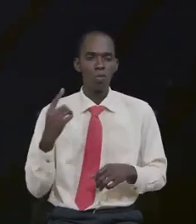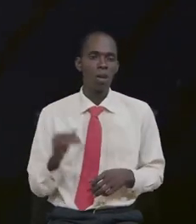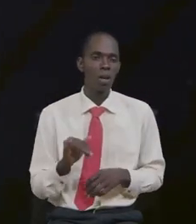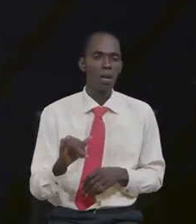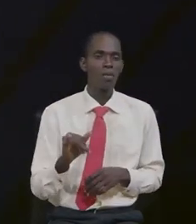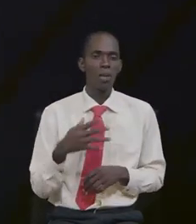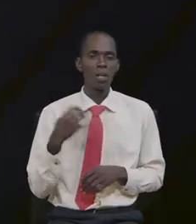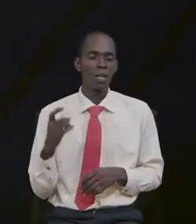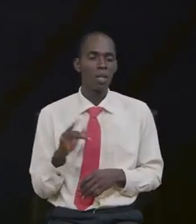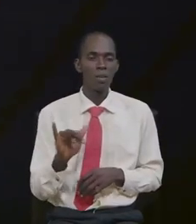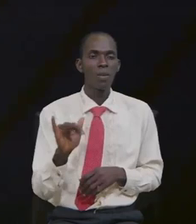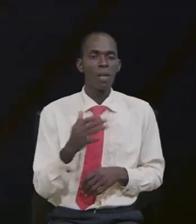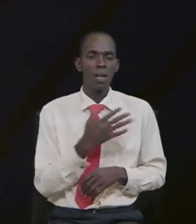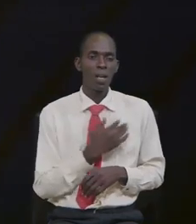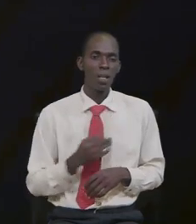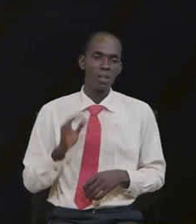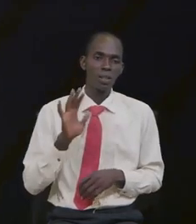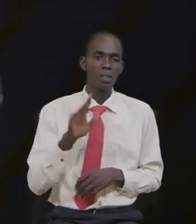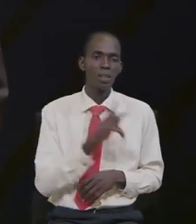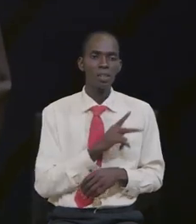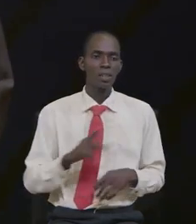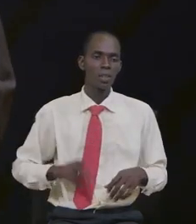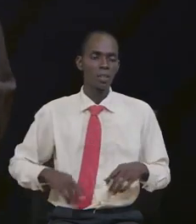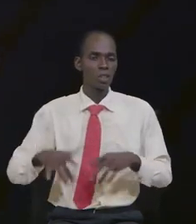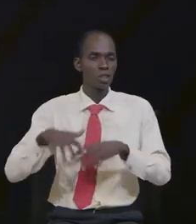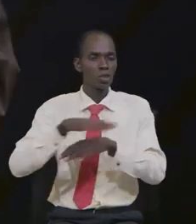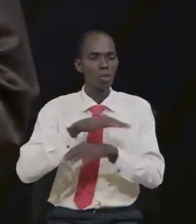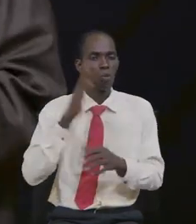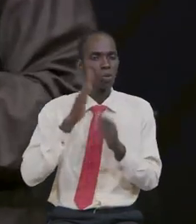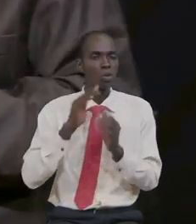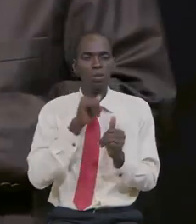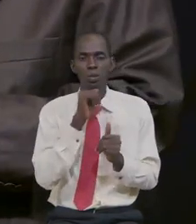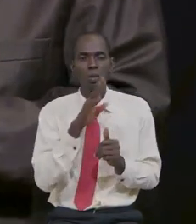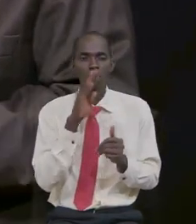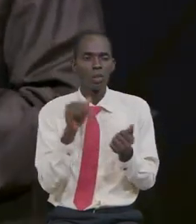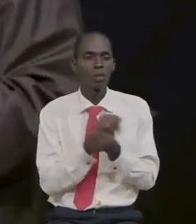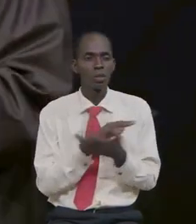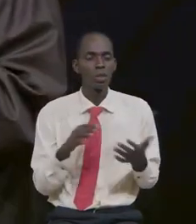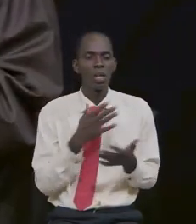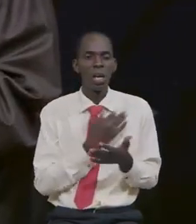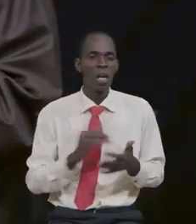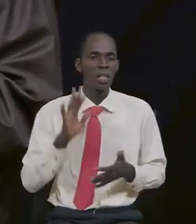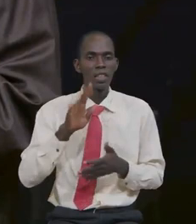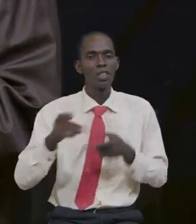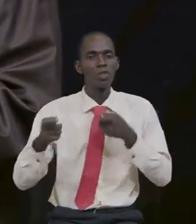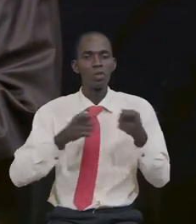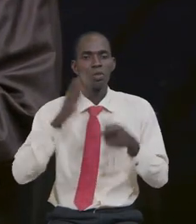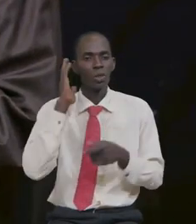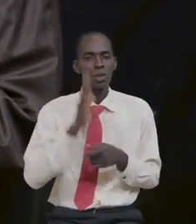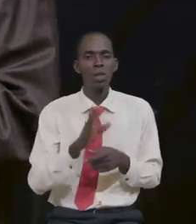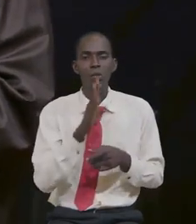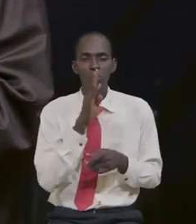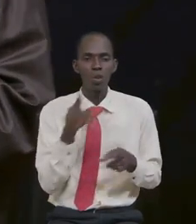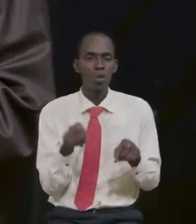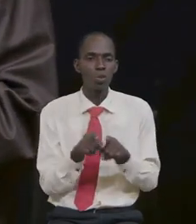and his kingdom, that which shall not be destroyed, and his dominion shall even